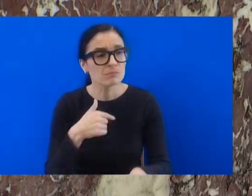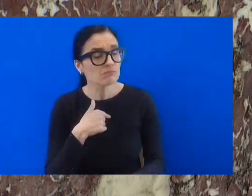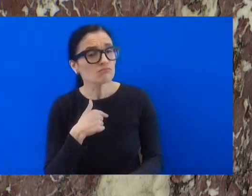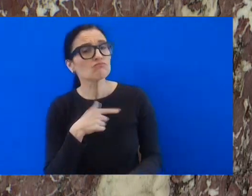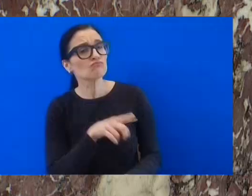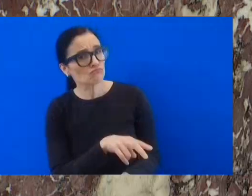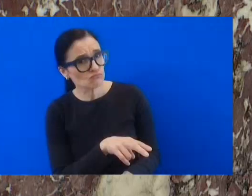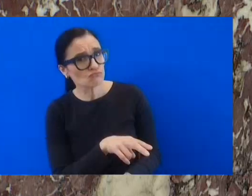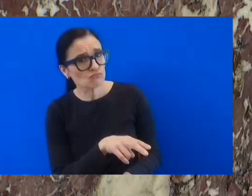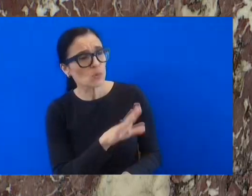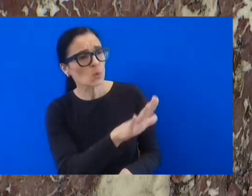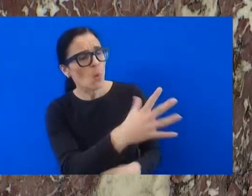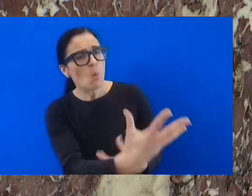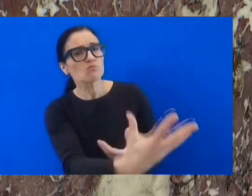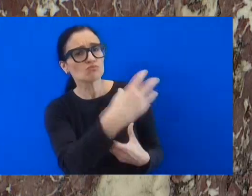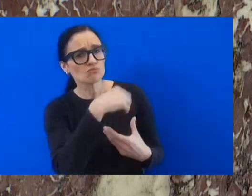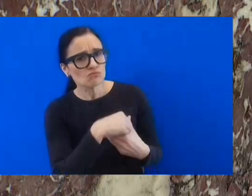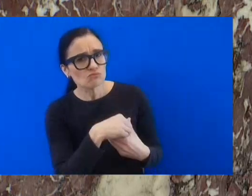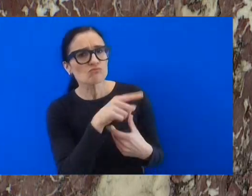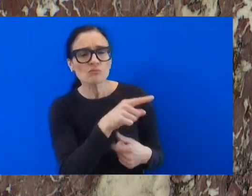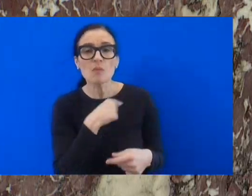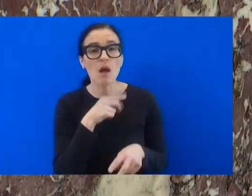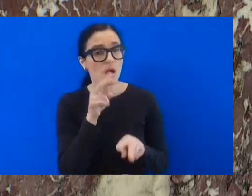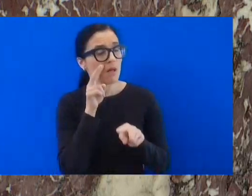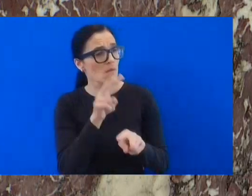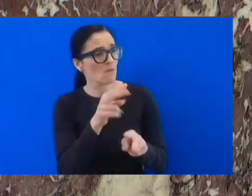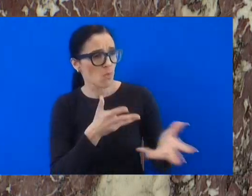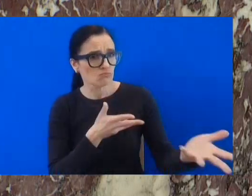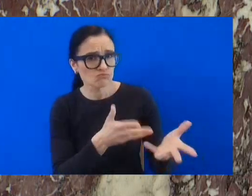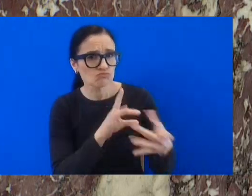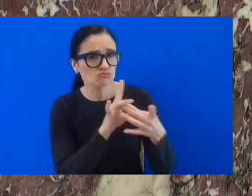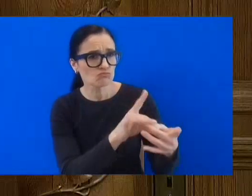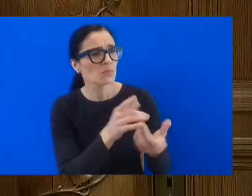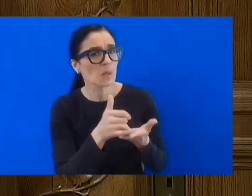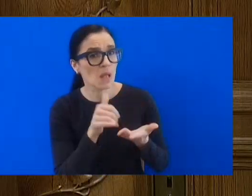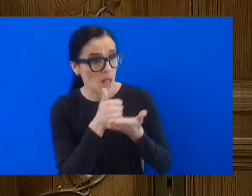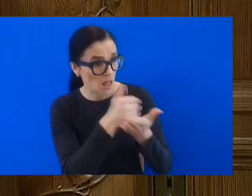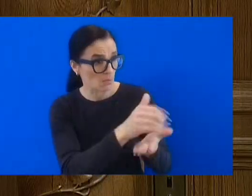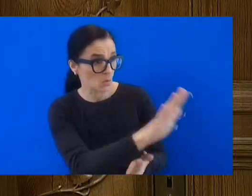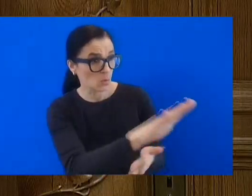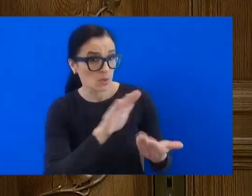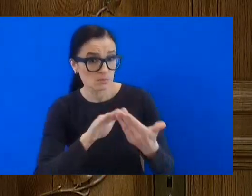issues in her community and communities broadly in the north.